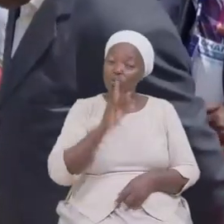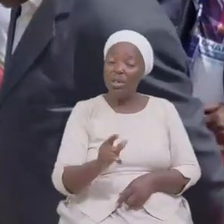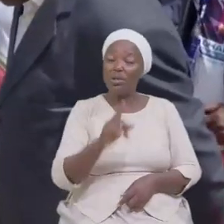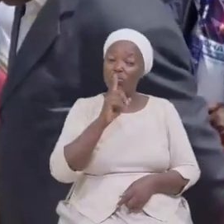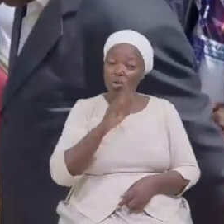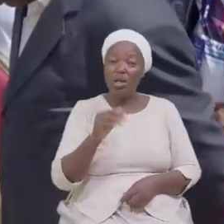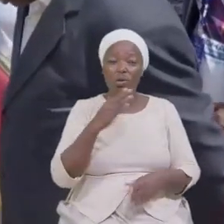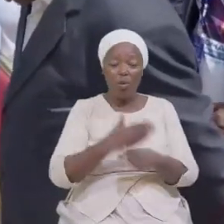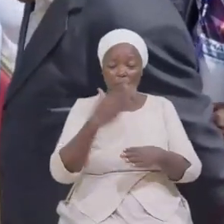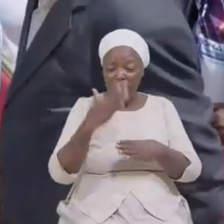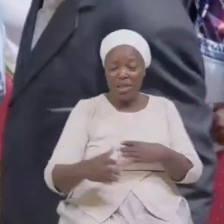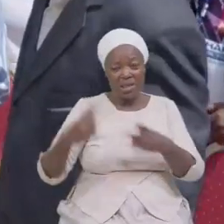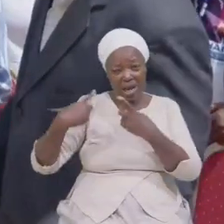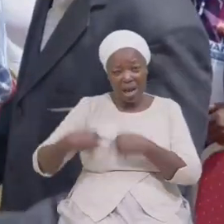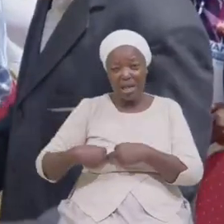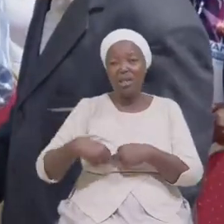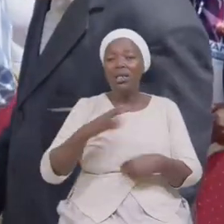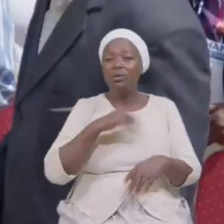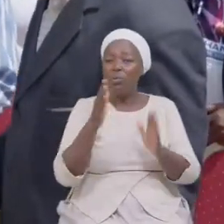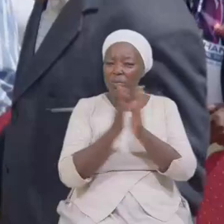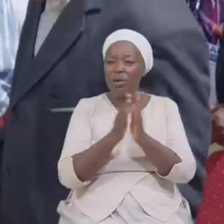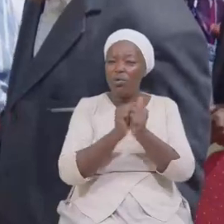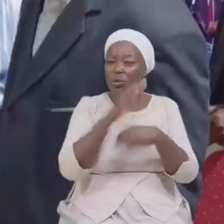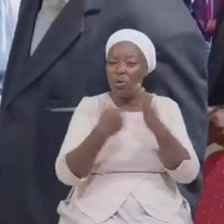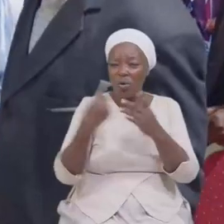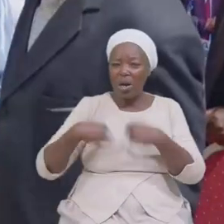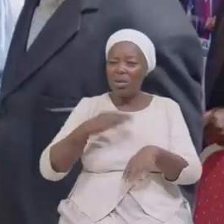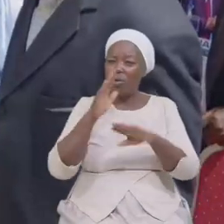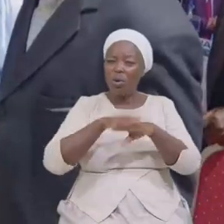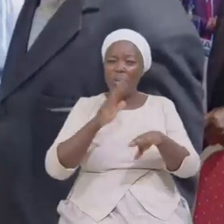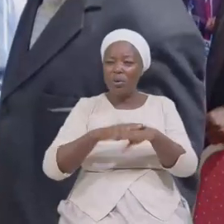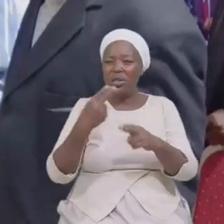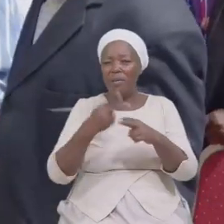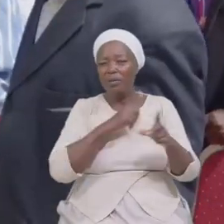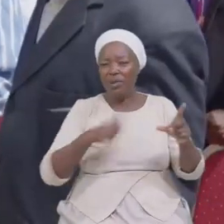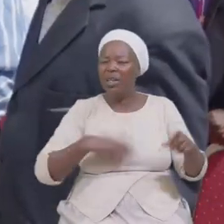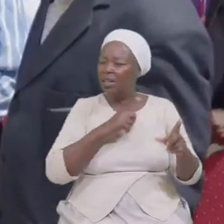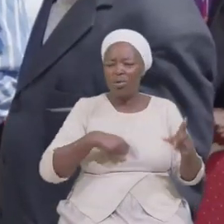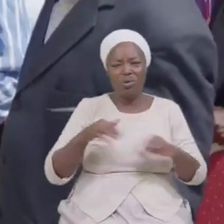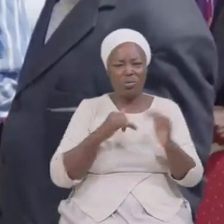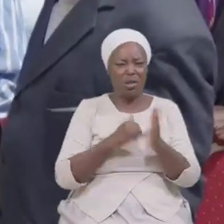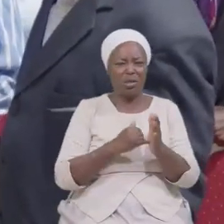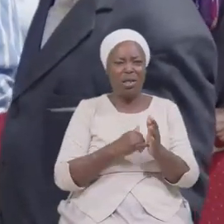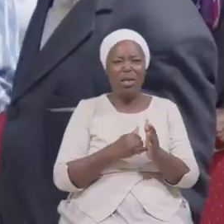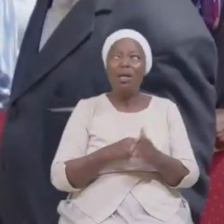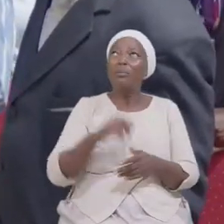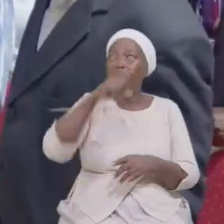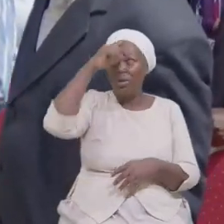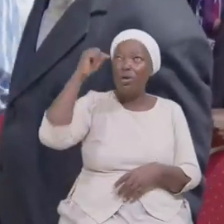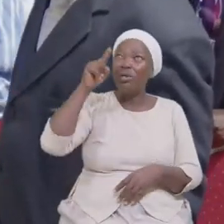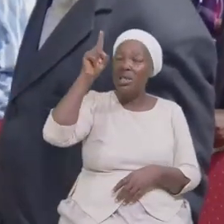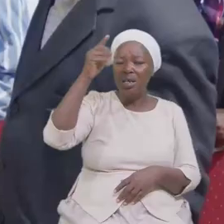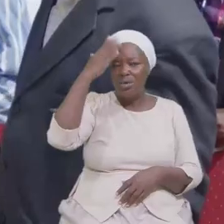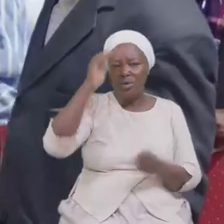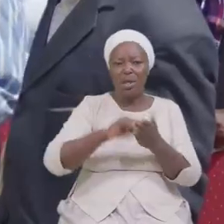wholeheartedly call upon the name of the Lord. And the Lord will do it. The Lord will do it. He knows you're serious minded. He knows